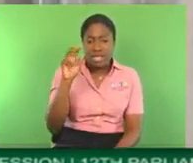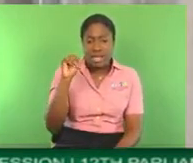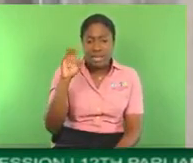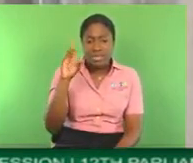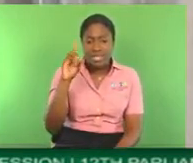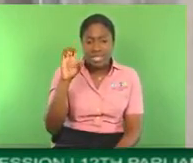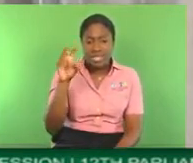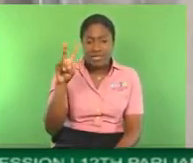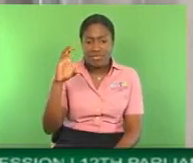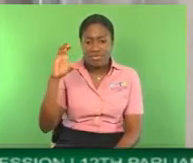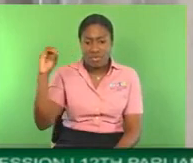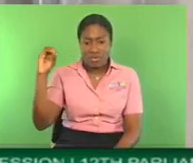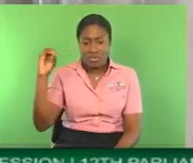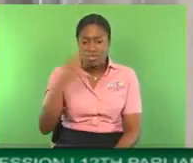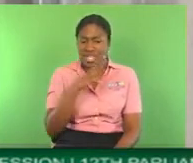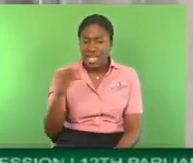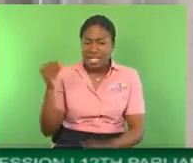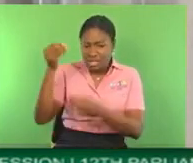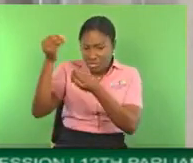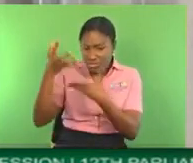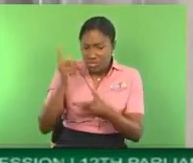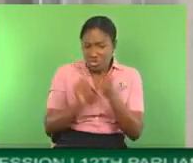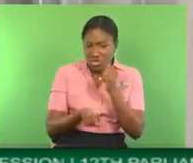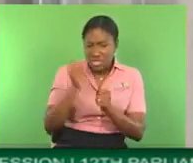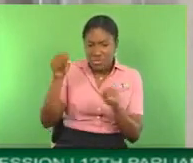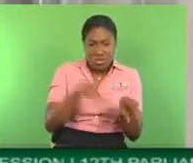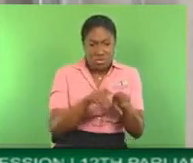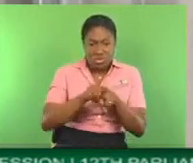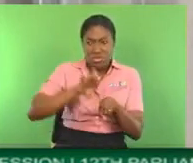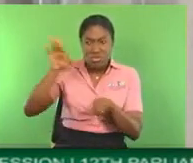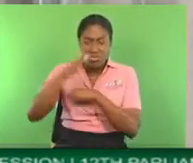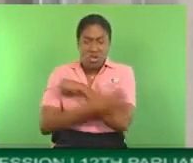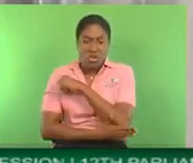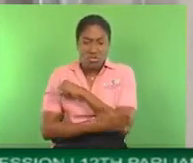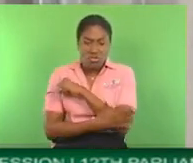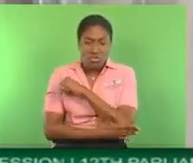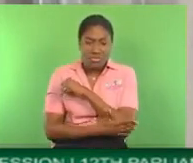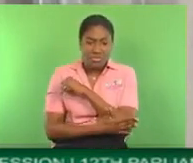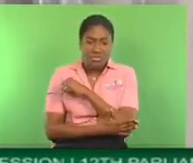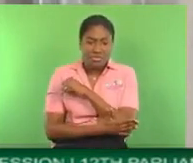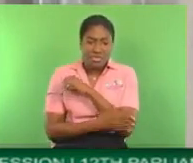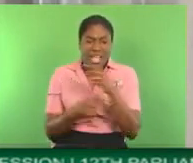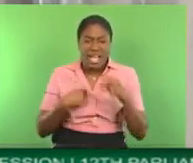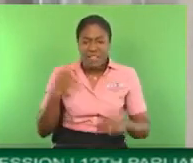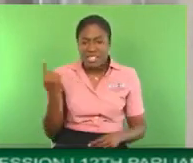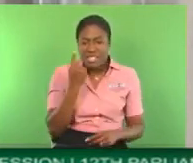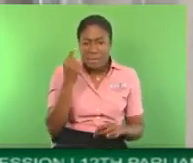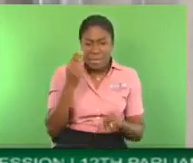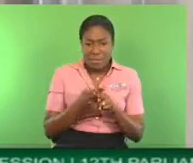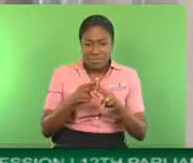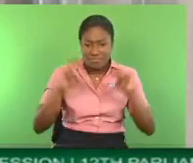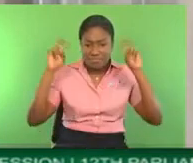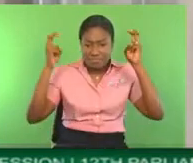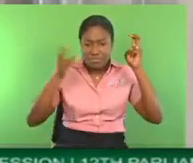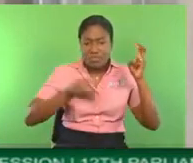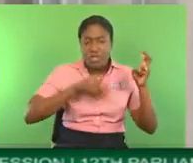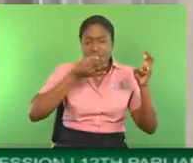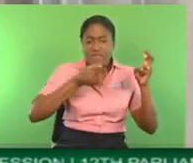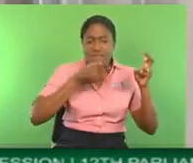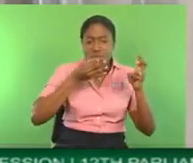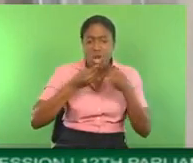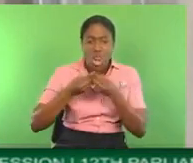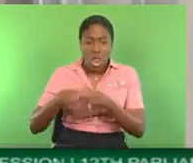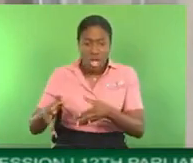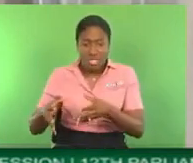was told is that Trinidad and Tobago, like many other countries, there is something called food loss